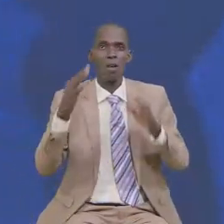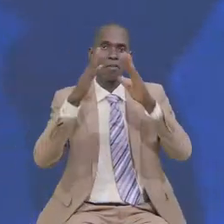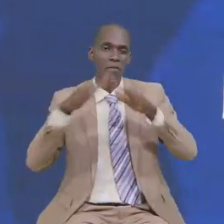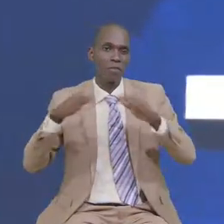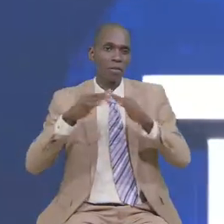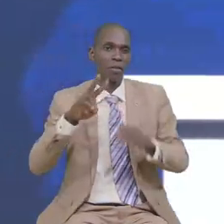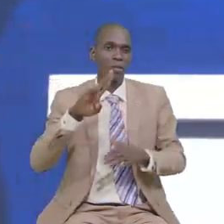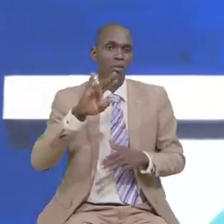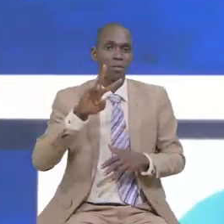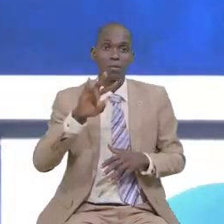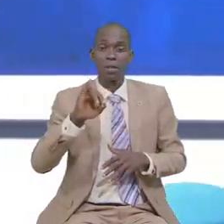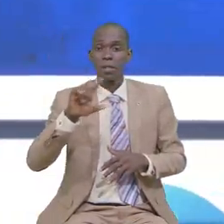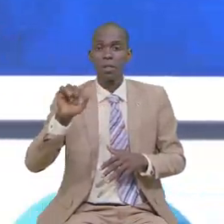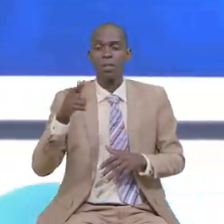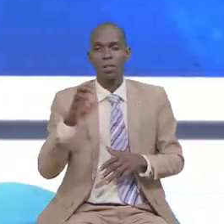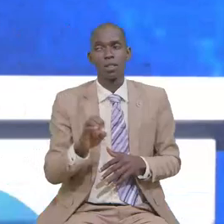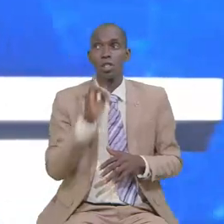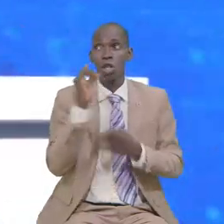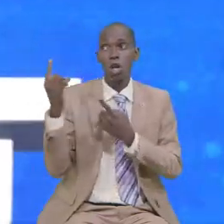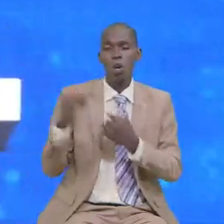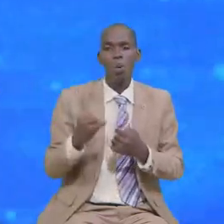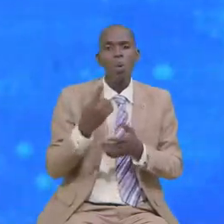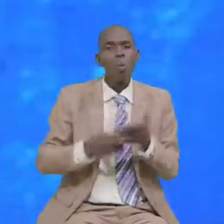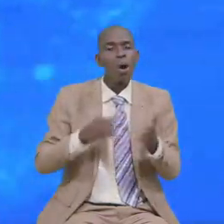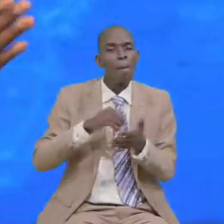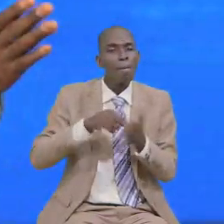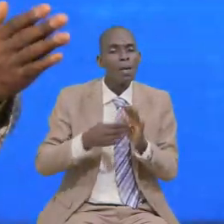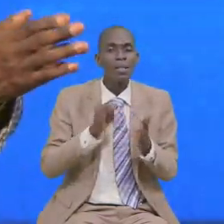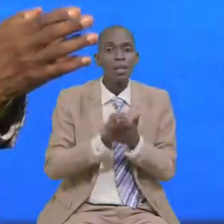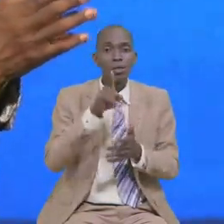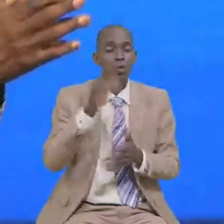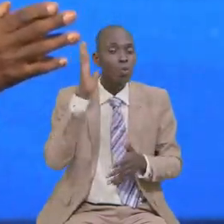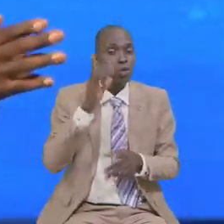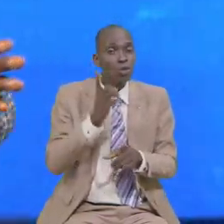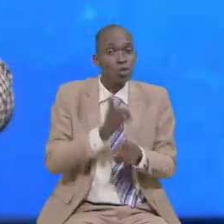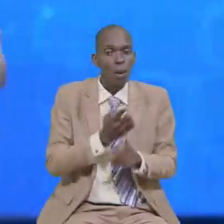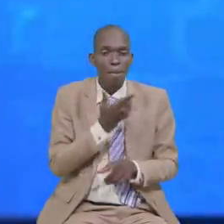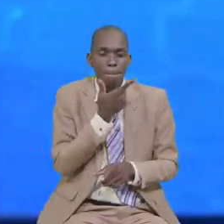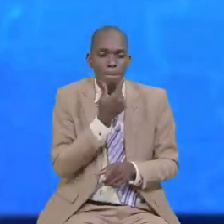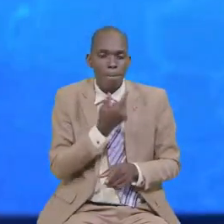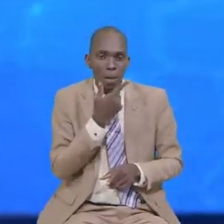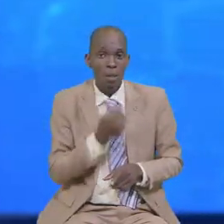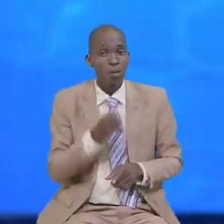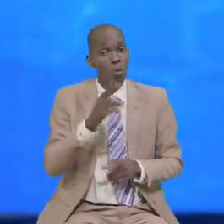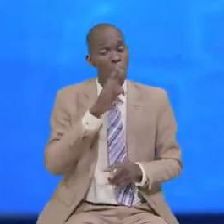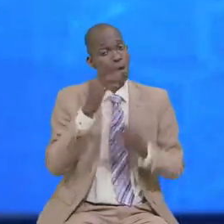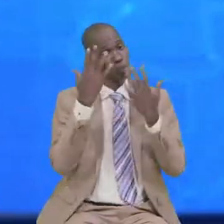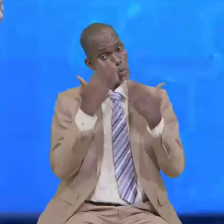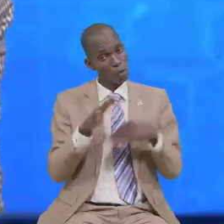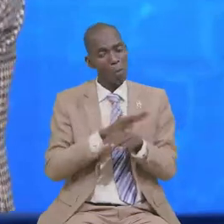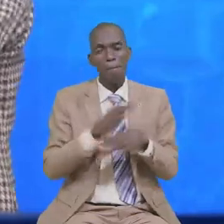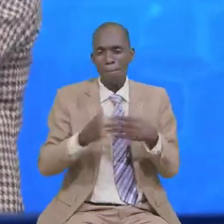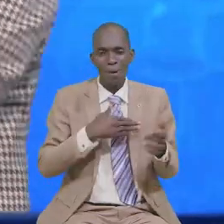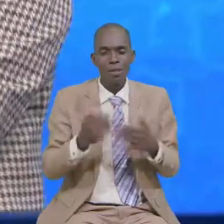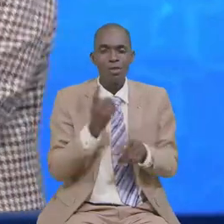sometimes what they mean is you should pretend now that you're happy, although you are sorrowful. You should pretend that everything is all